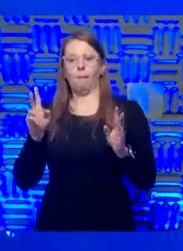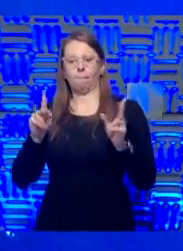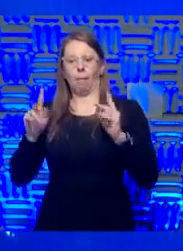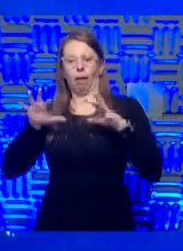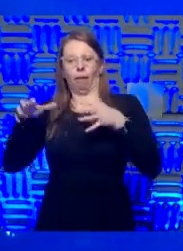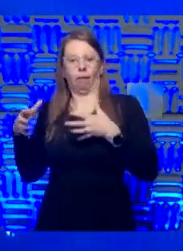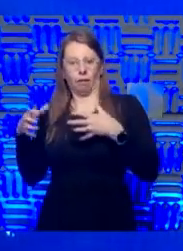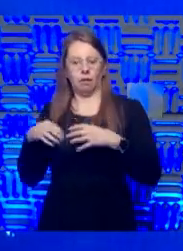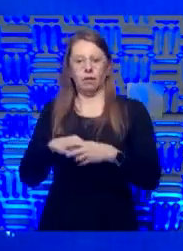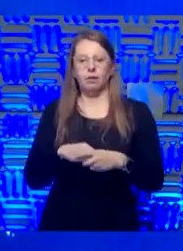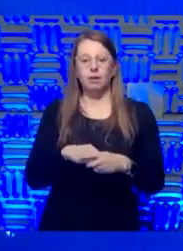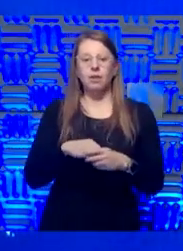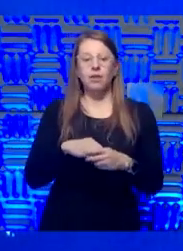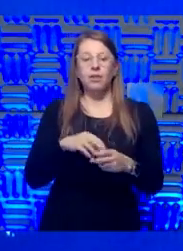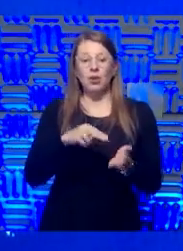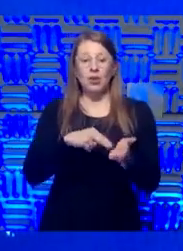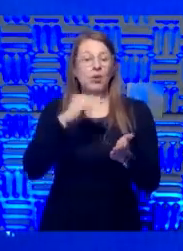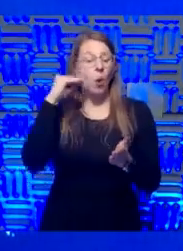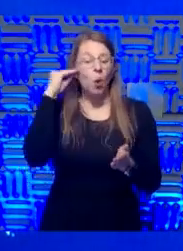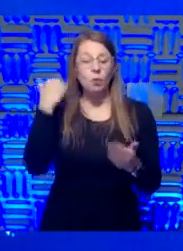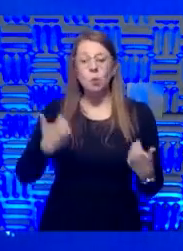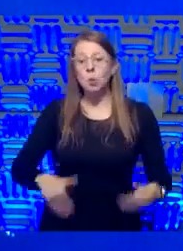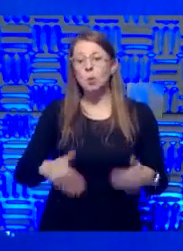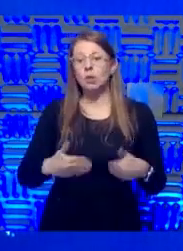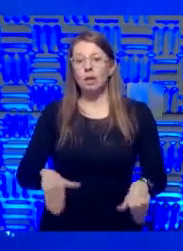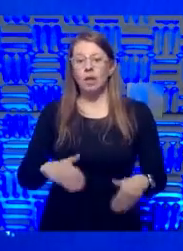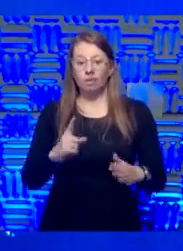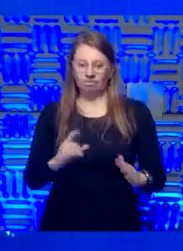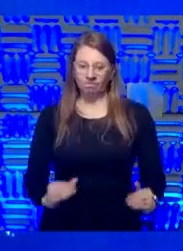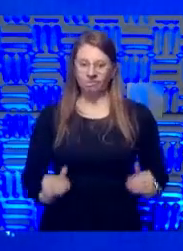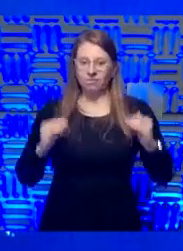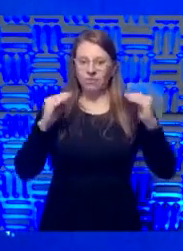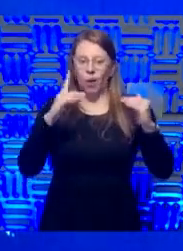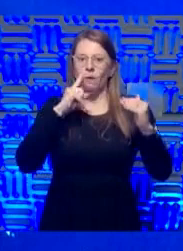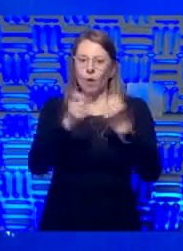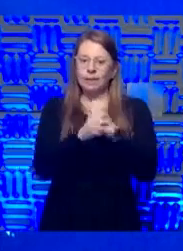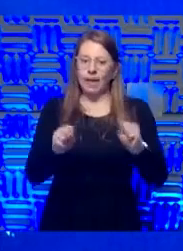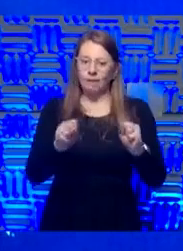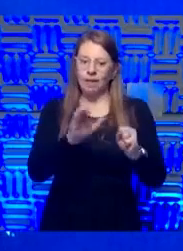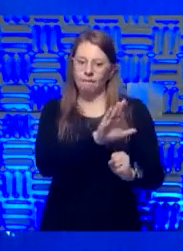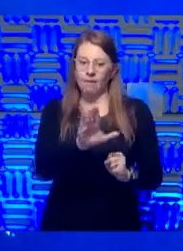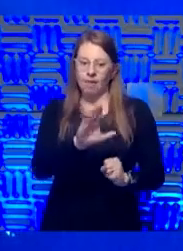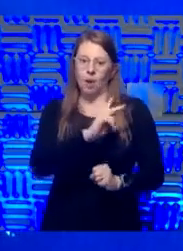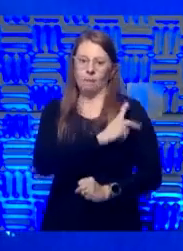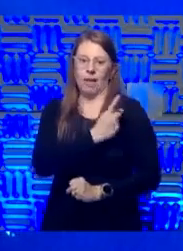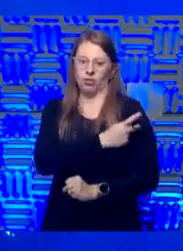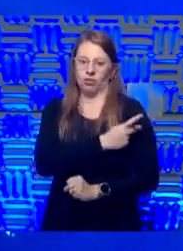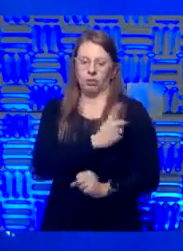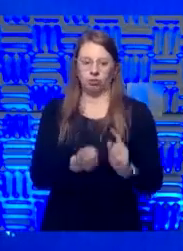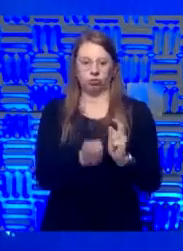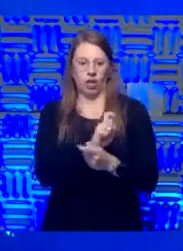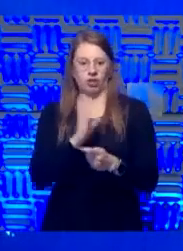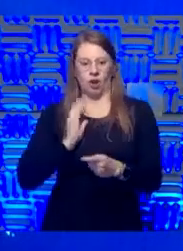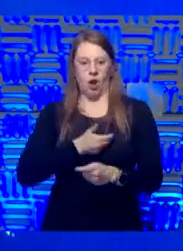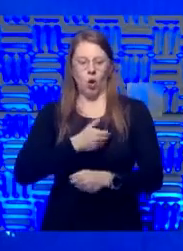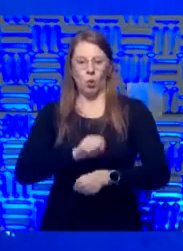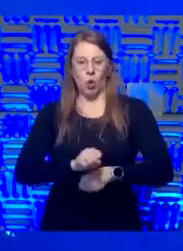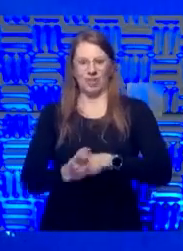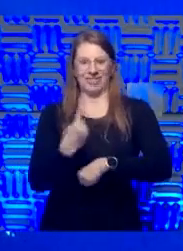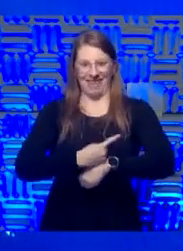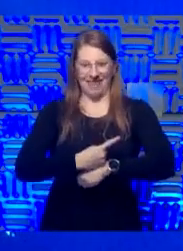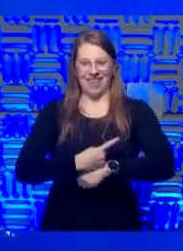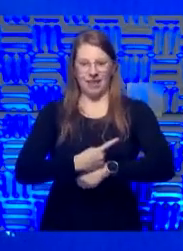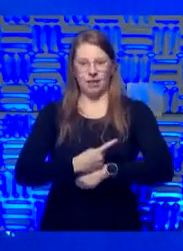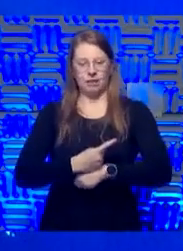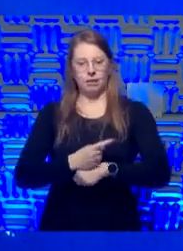like our own are taking extraordinary steps to keep patients safe. We have totally redone our workday. And so people are safe when they come in here.